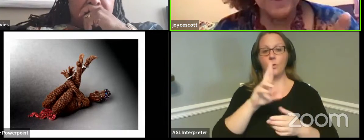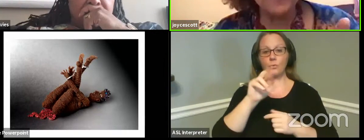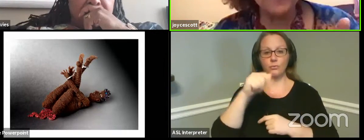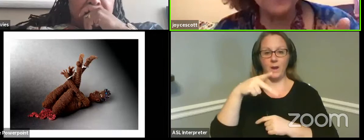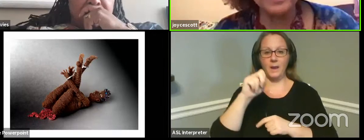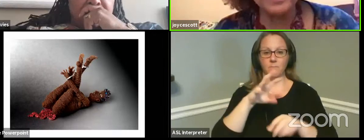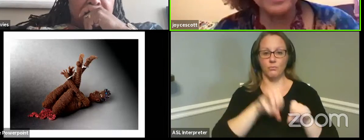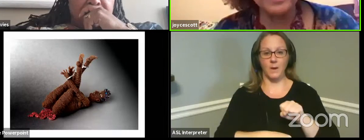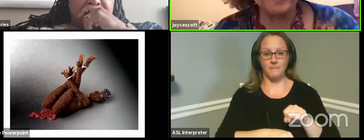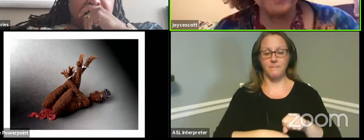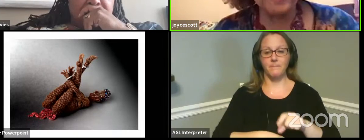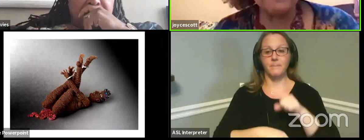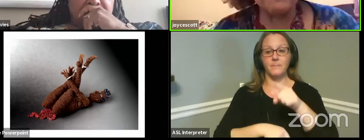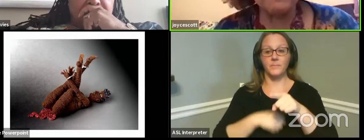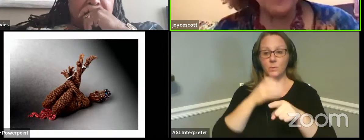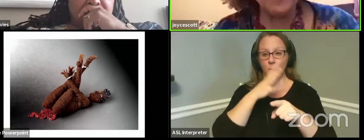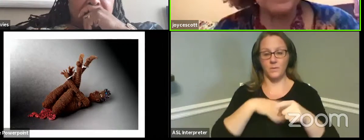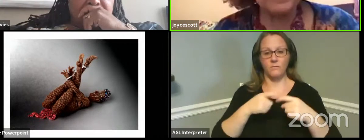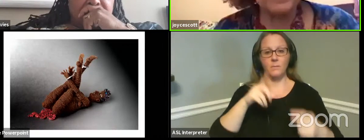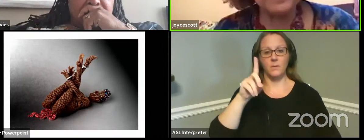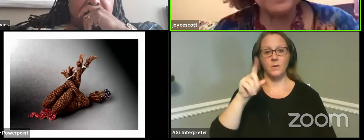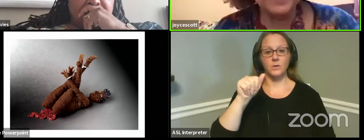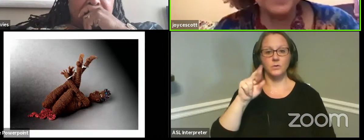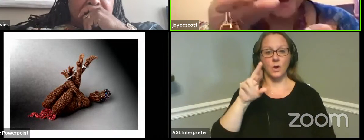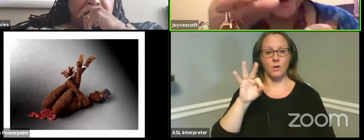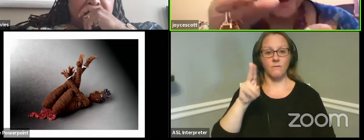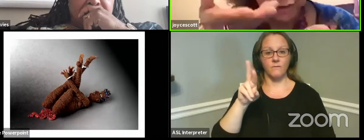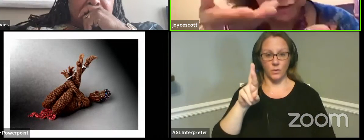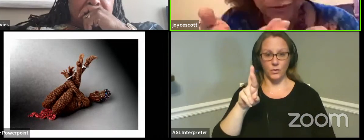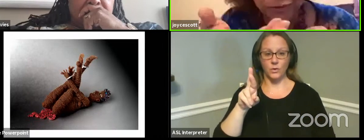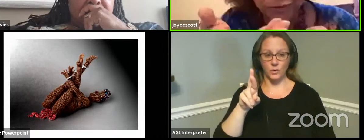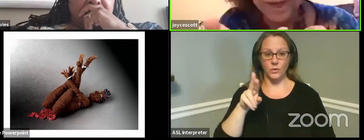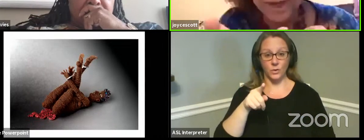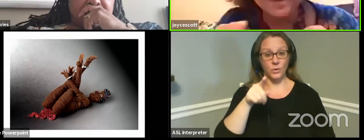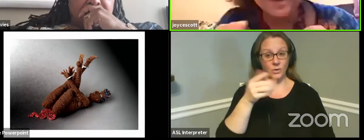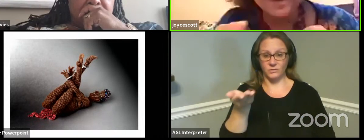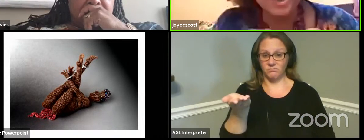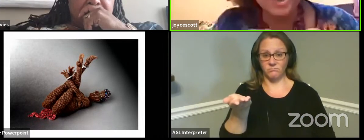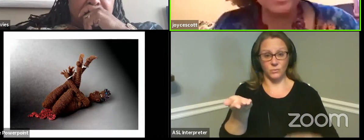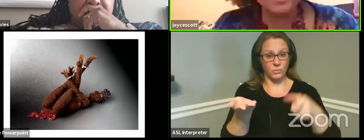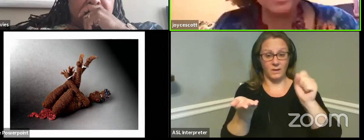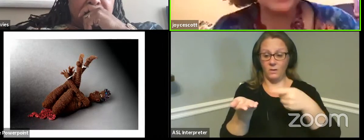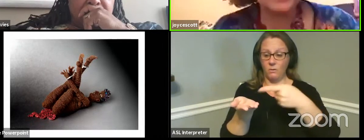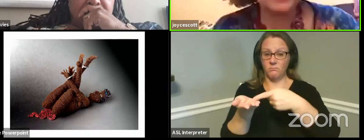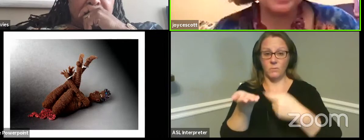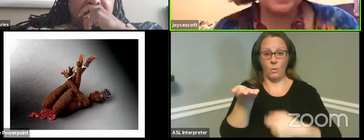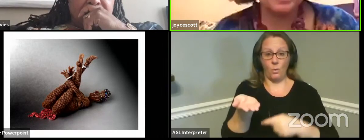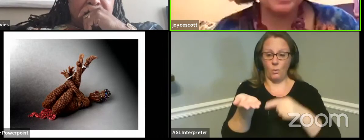And this woman is from Darfur. You can hold her in your hand and look at her.